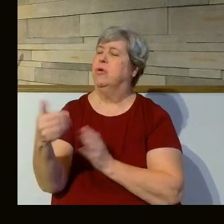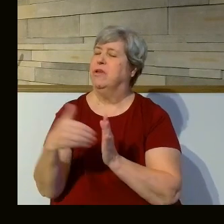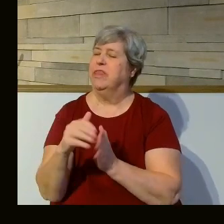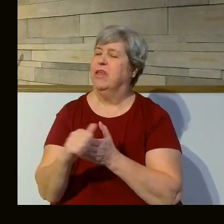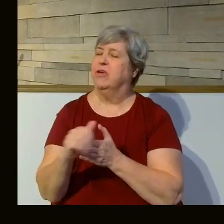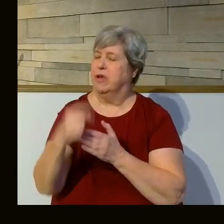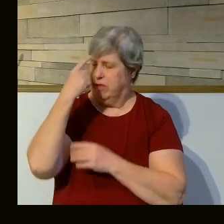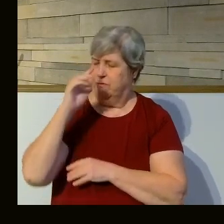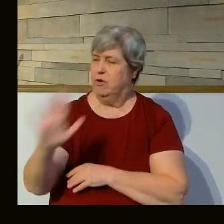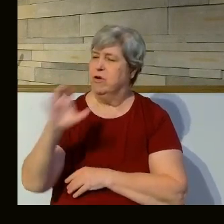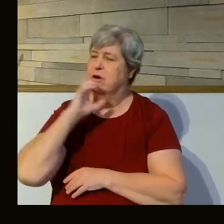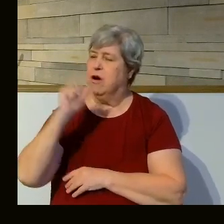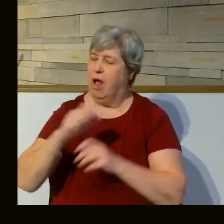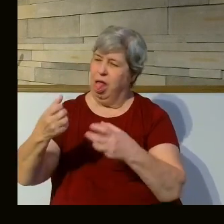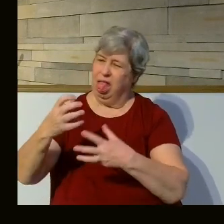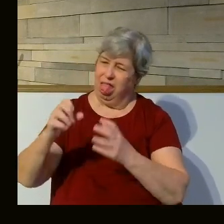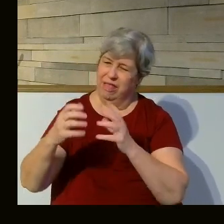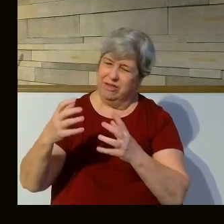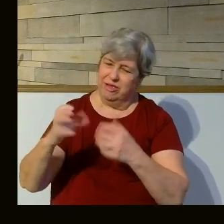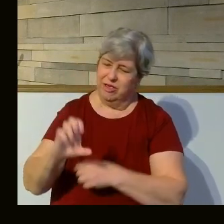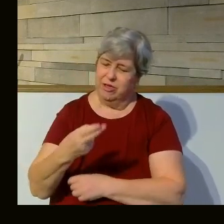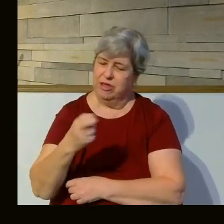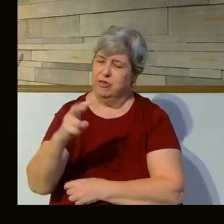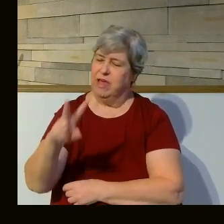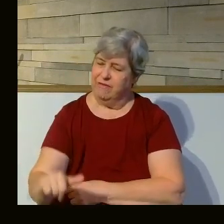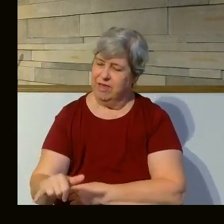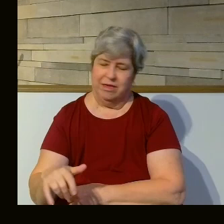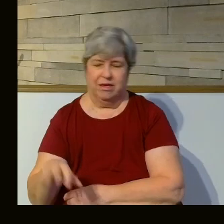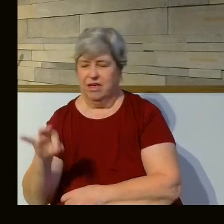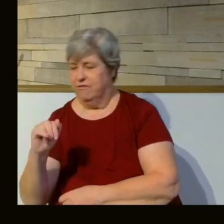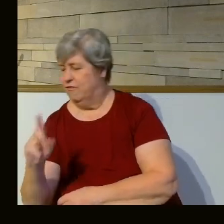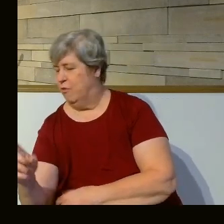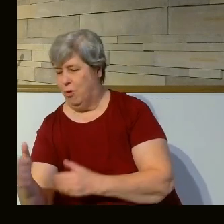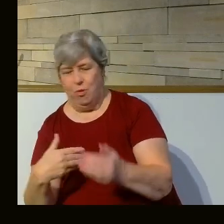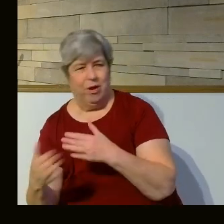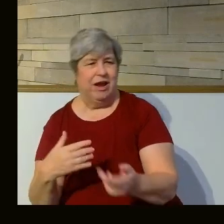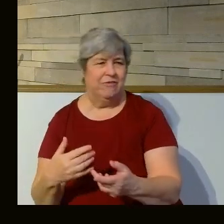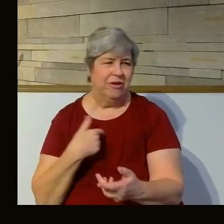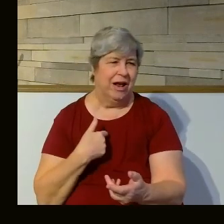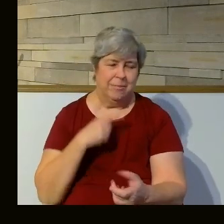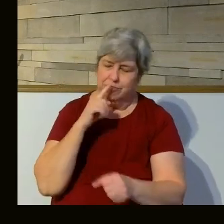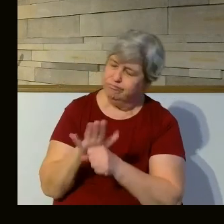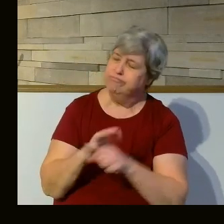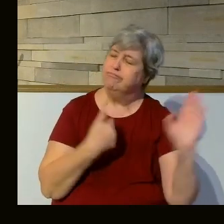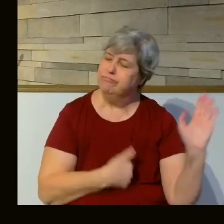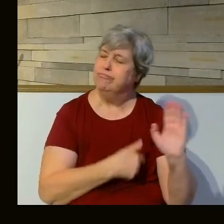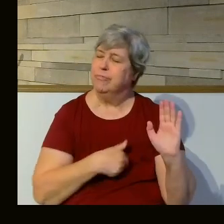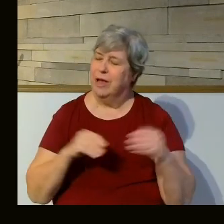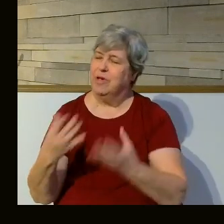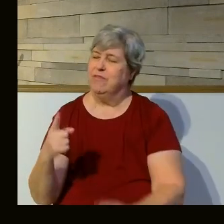$200,000 for your old broken down Chevy, all right, or Ford, or whatever car company you don't like, all right? I'm going to give